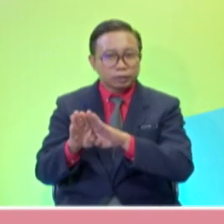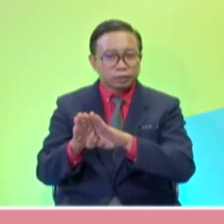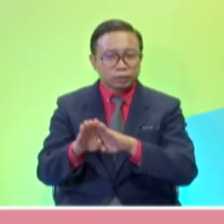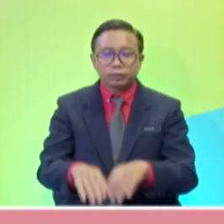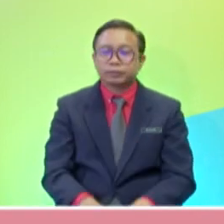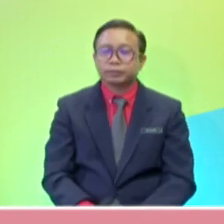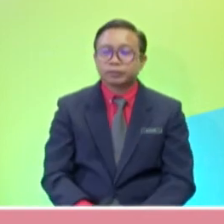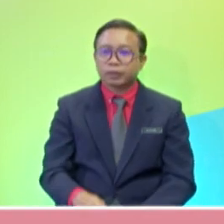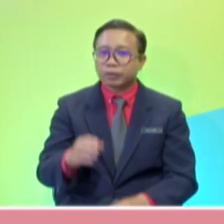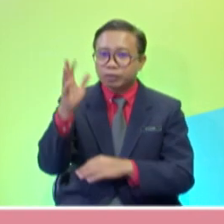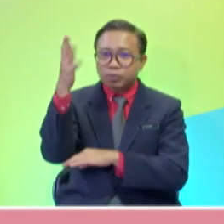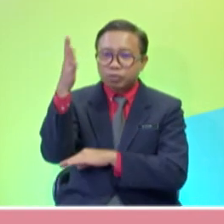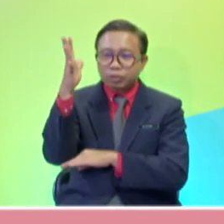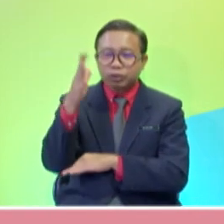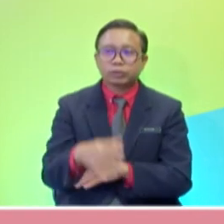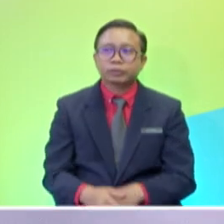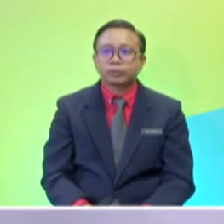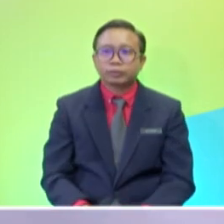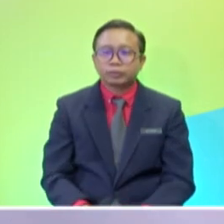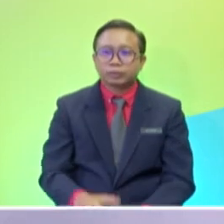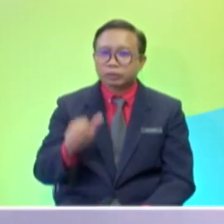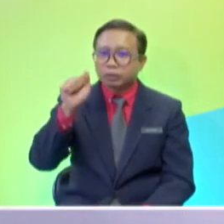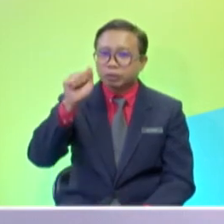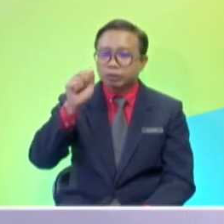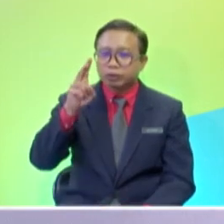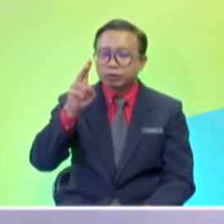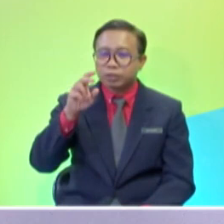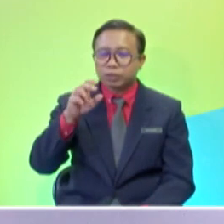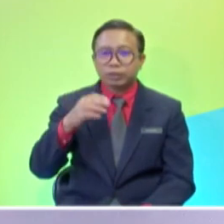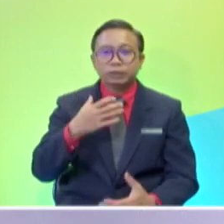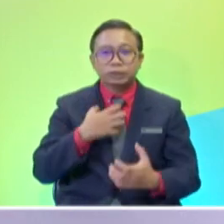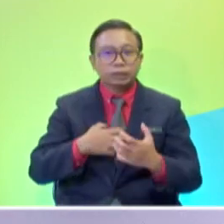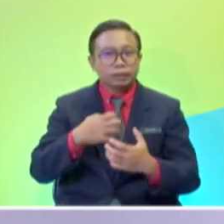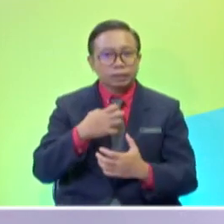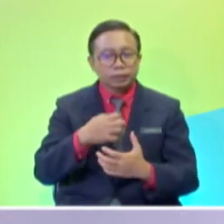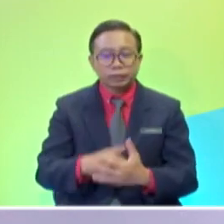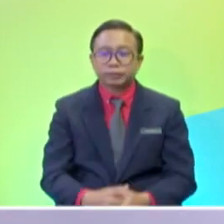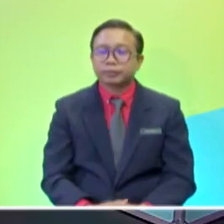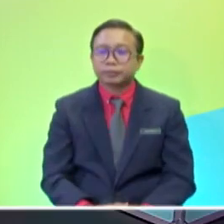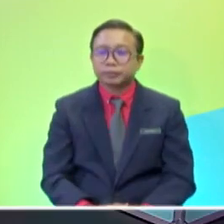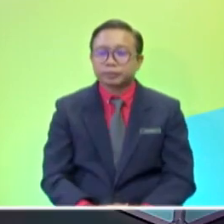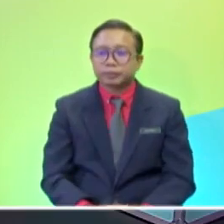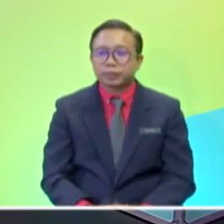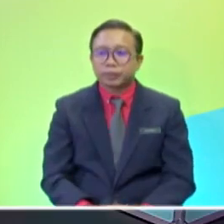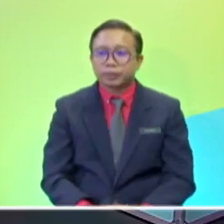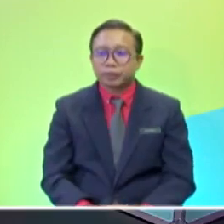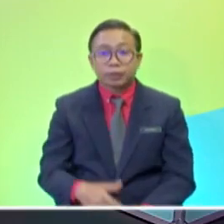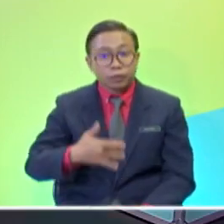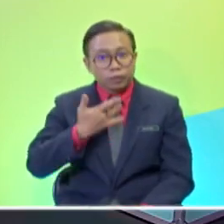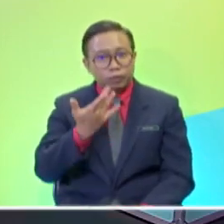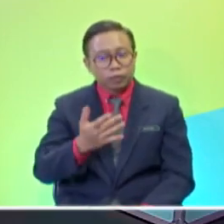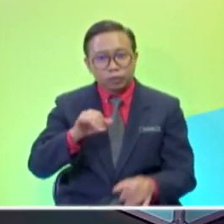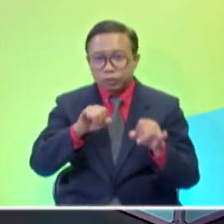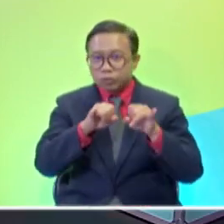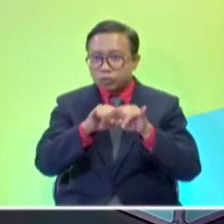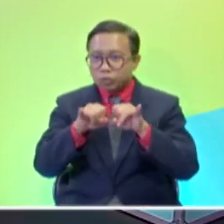trees, and it's adventurous, I guess. Yes. Exciting. Exciting, adventurous. Do you feel like you want to join